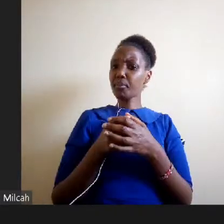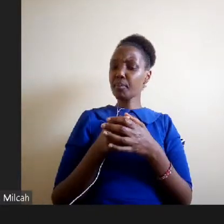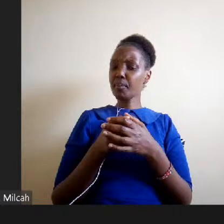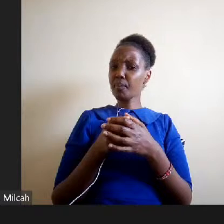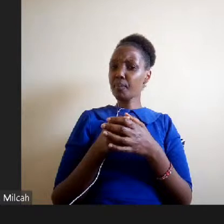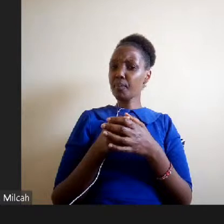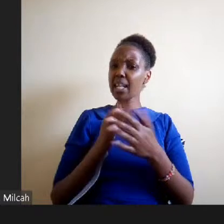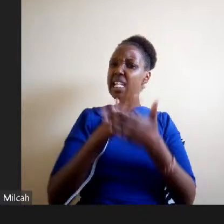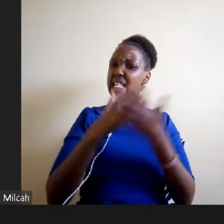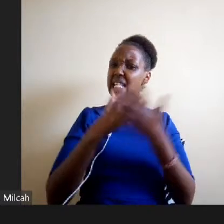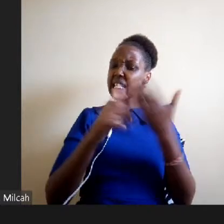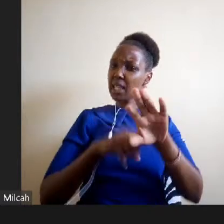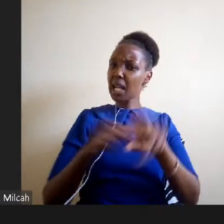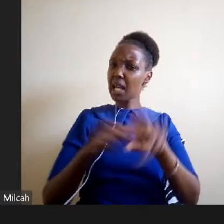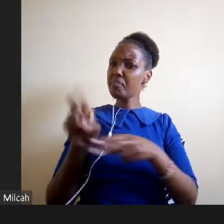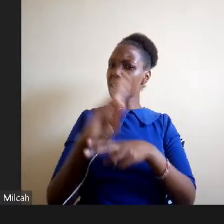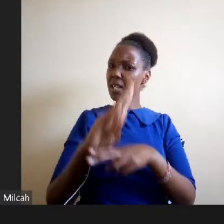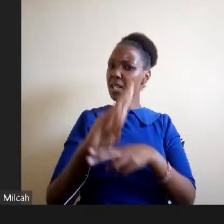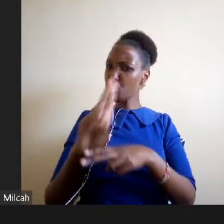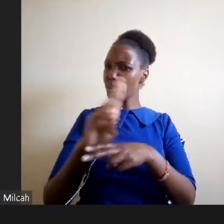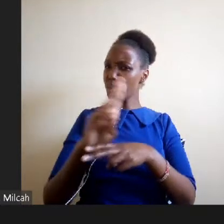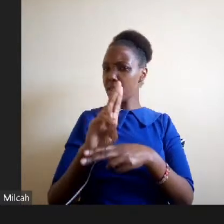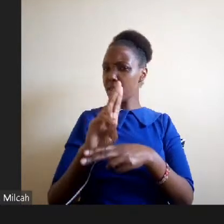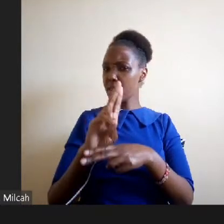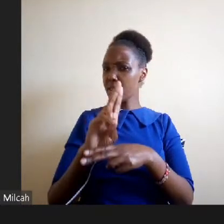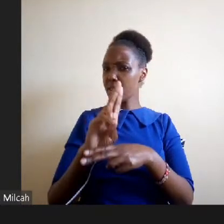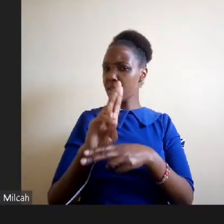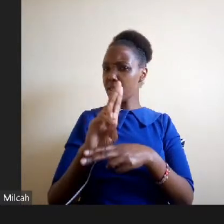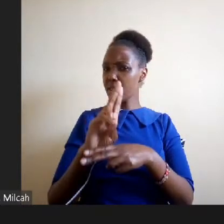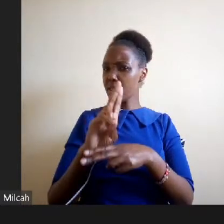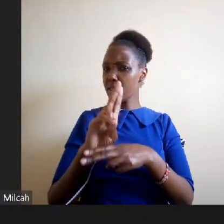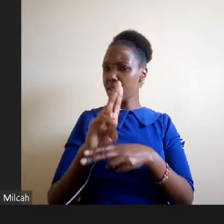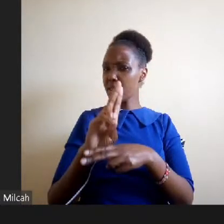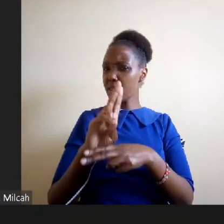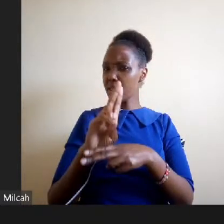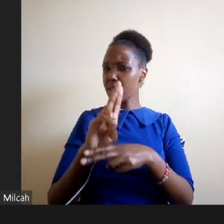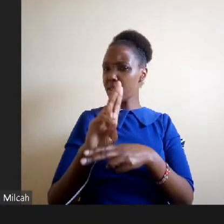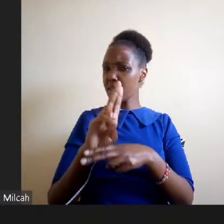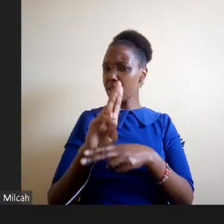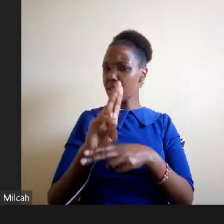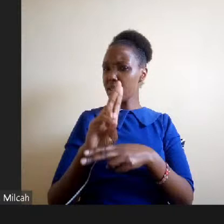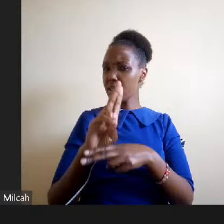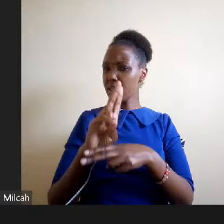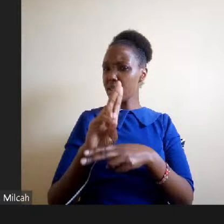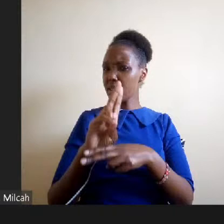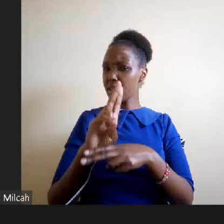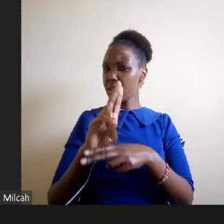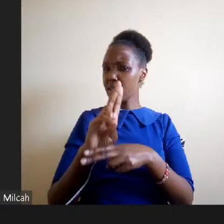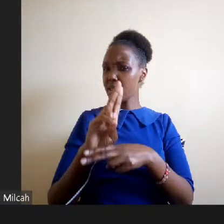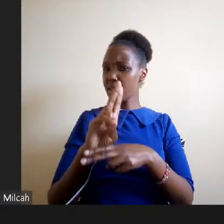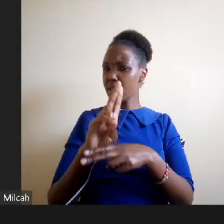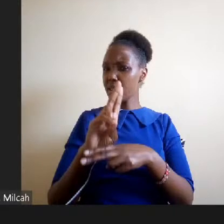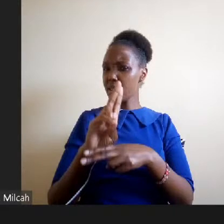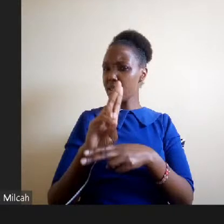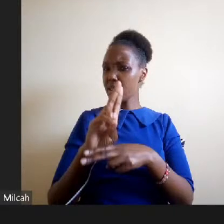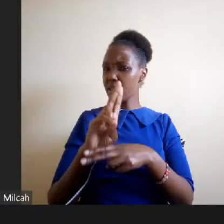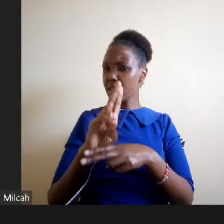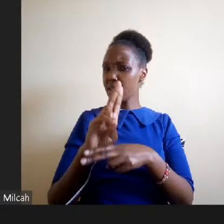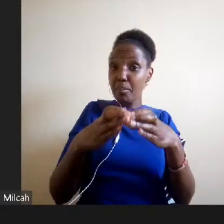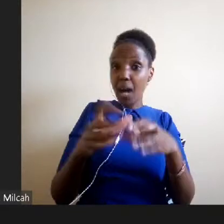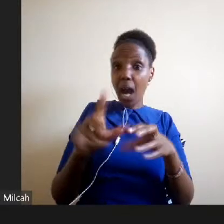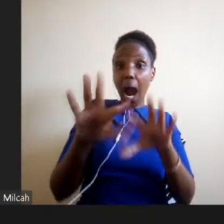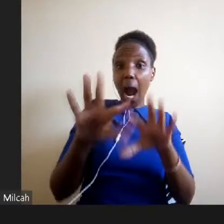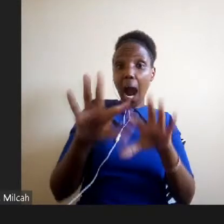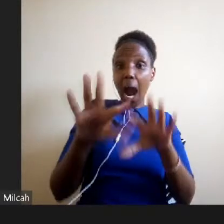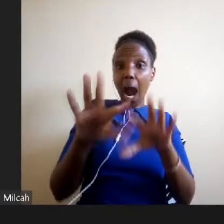they use it as a book club, read along. And this is how you are able to utilize. So go to